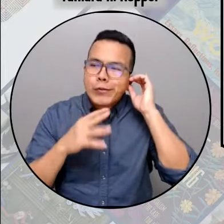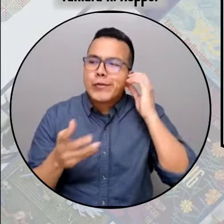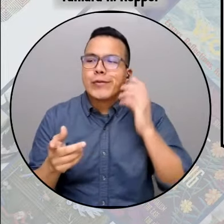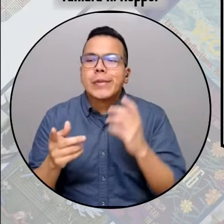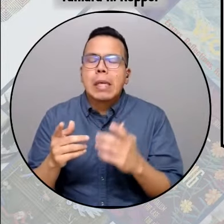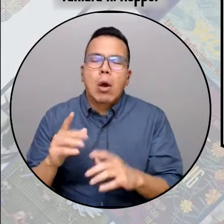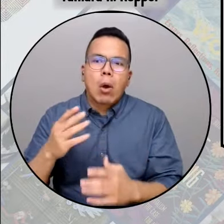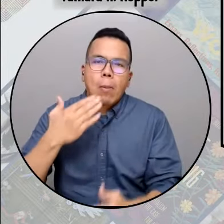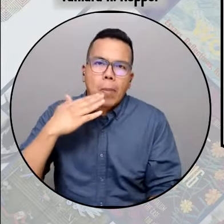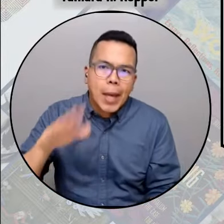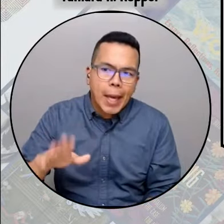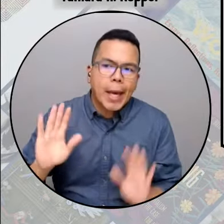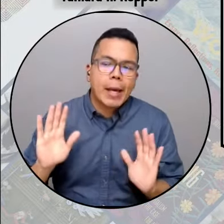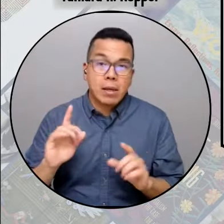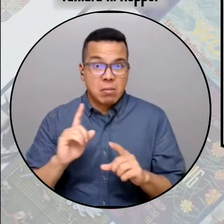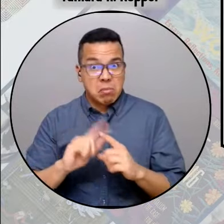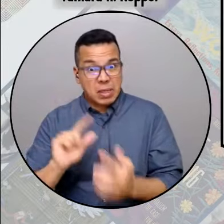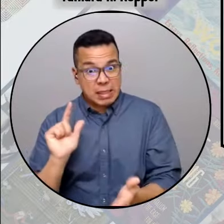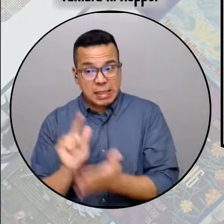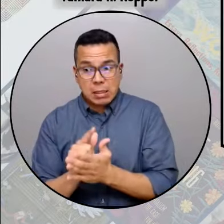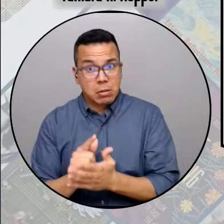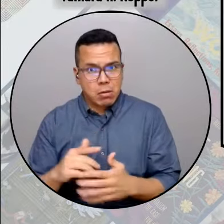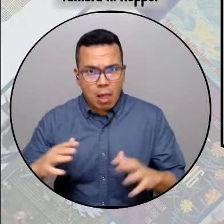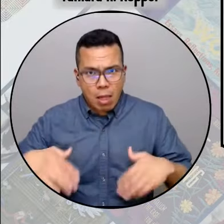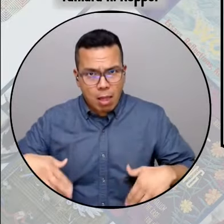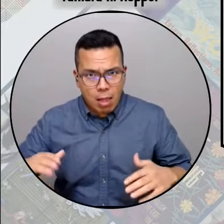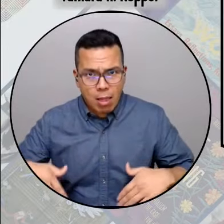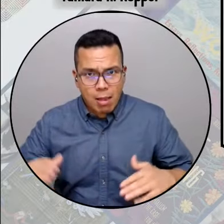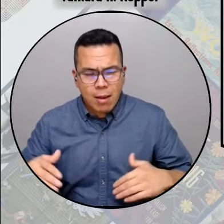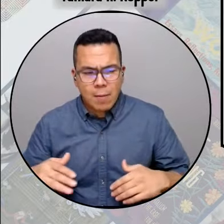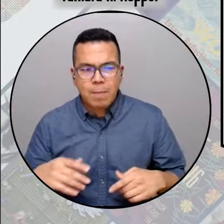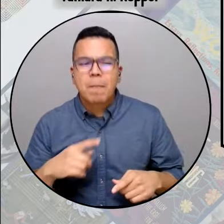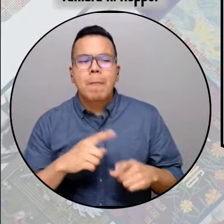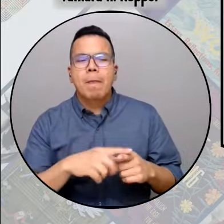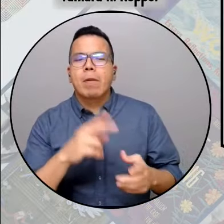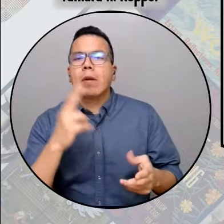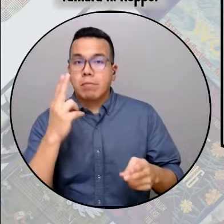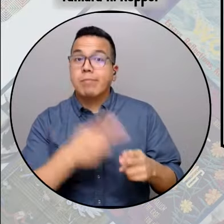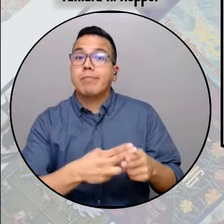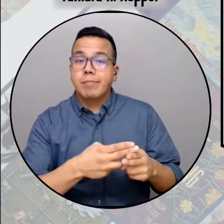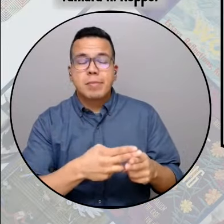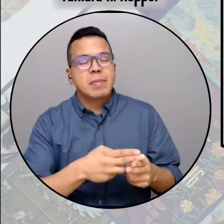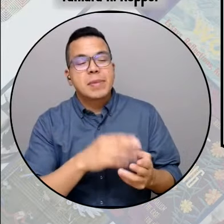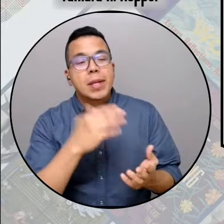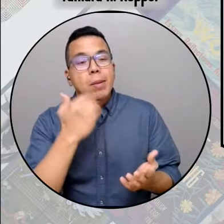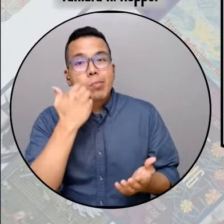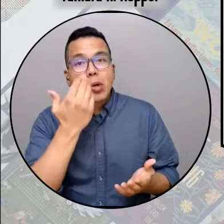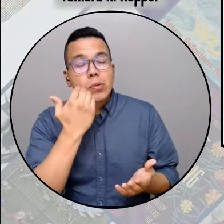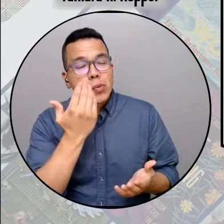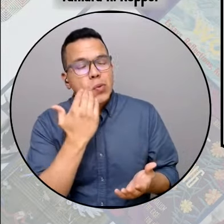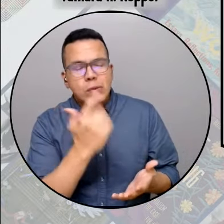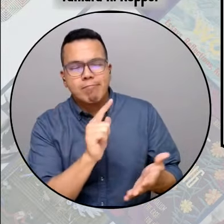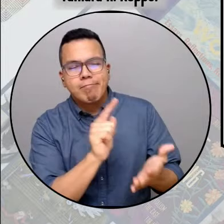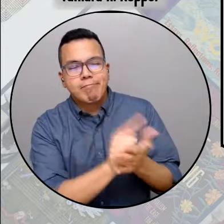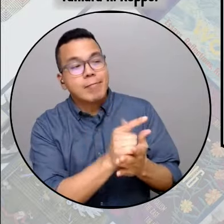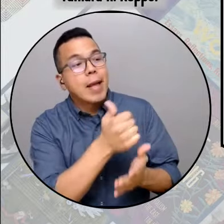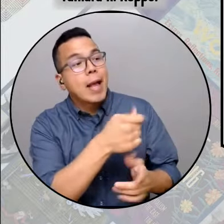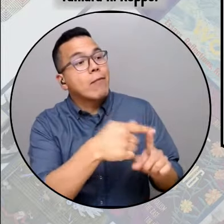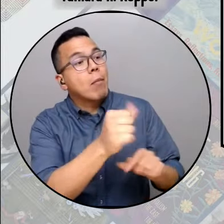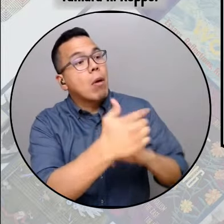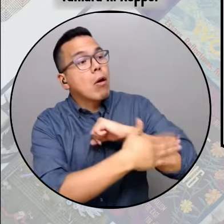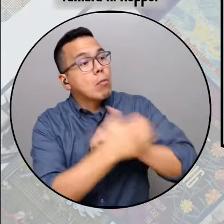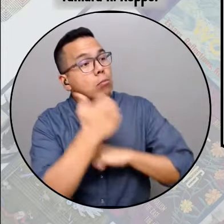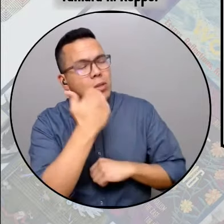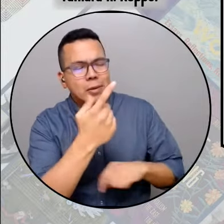illegal, but it was made to be kind of this, you know, category to be barred from entering the United States in 1875. But also